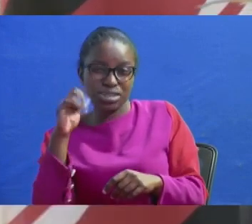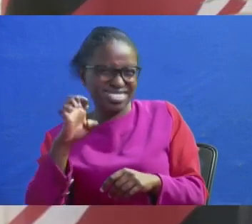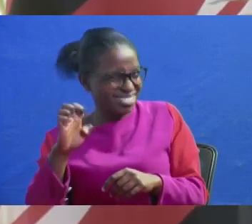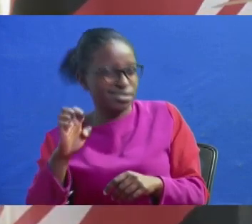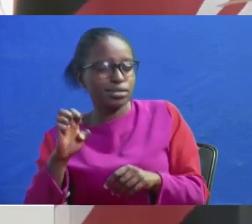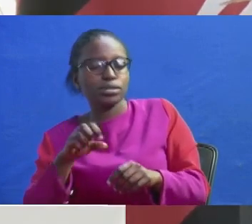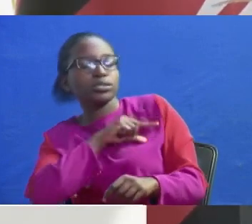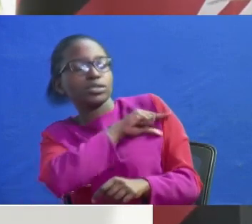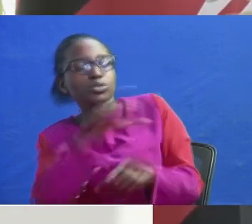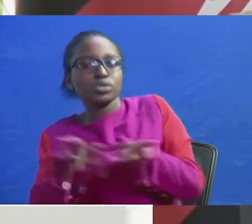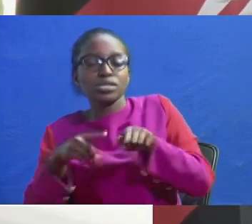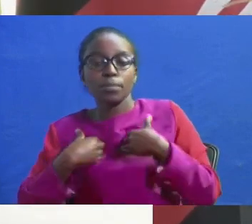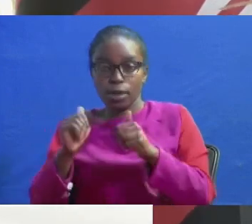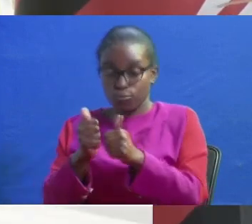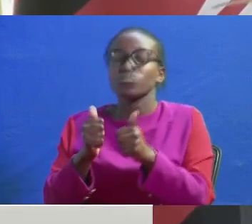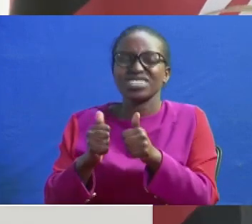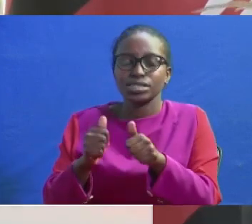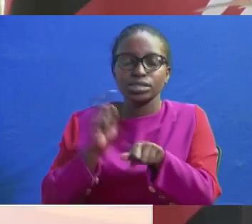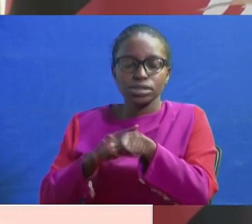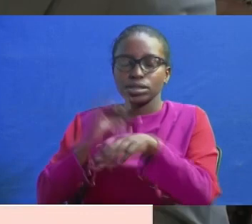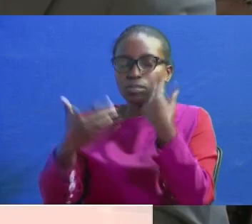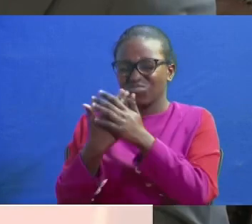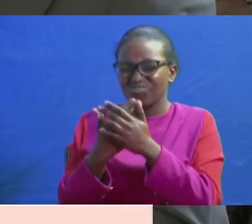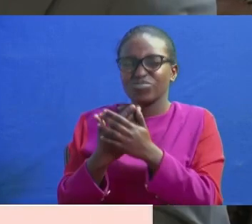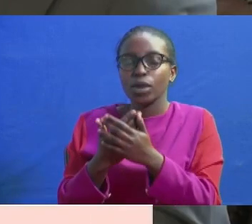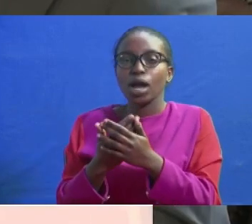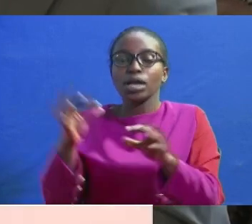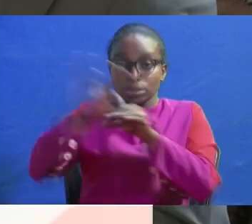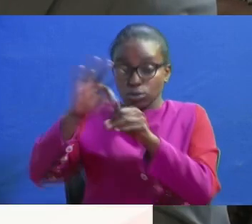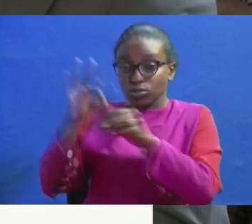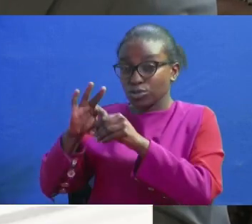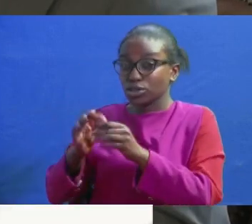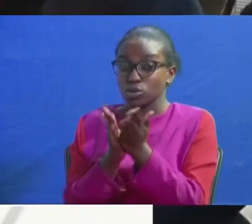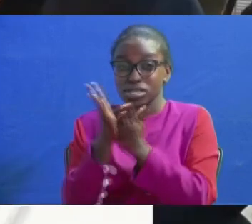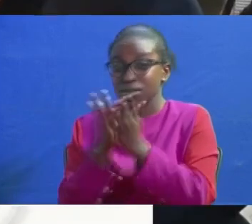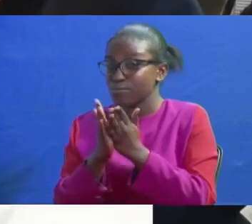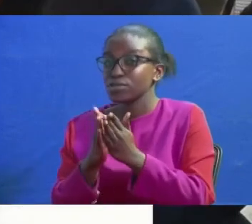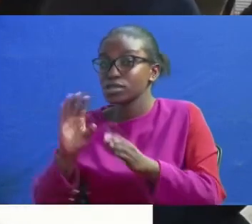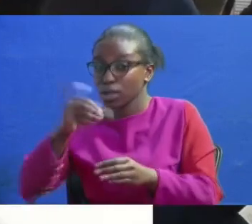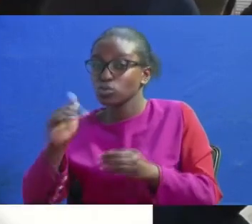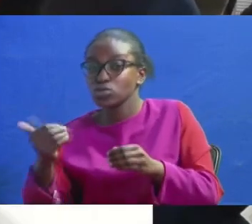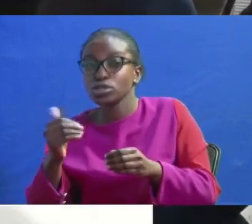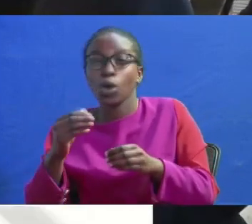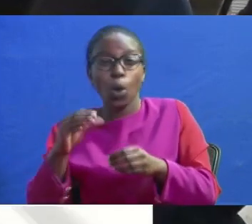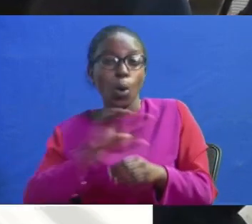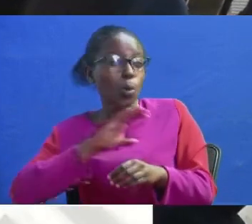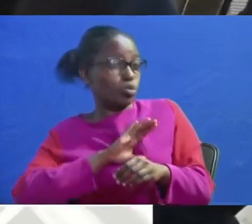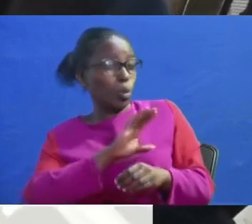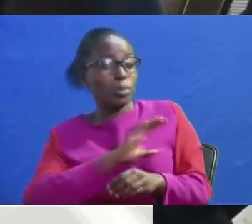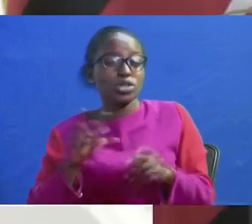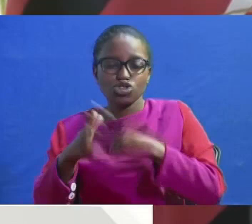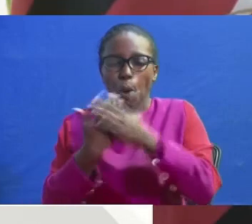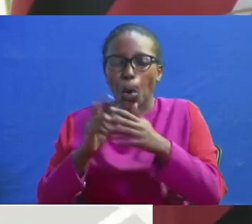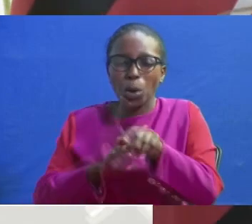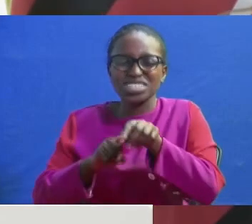on Regional Affairs. Before her nomination, she served as the County Executive Committee member in charge of water and